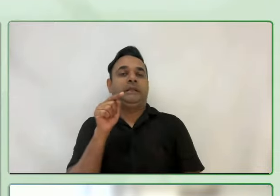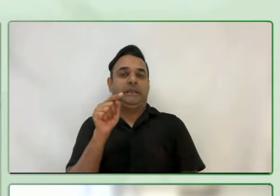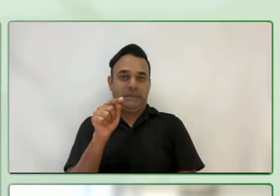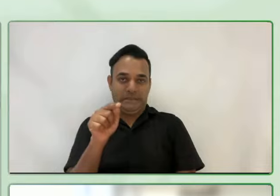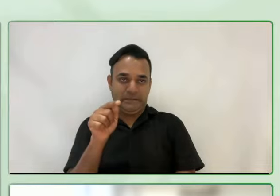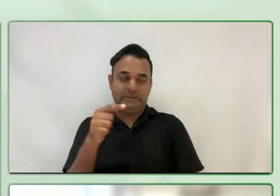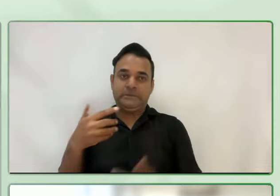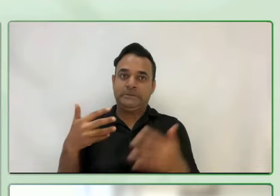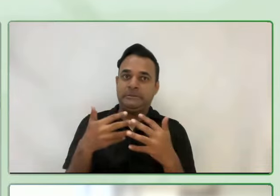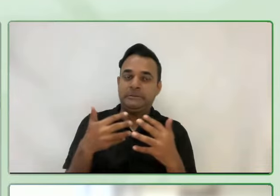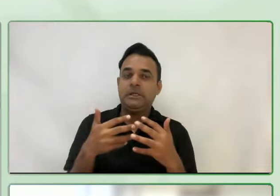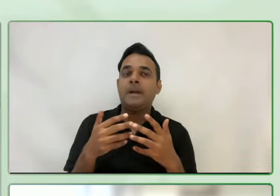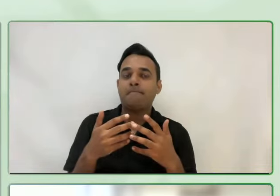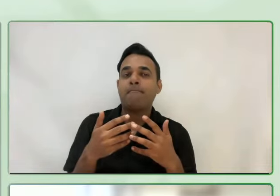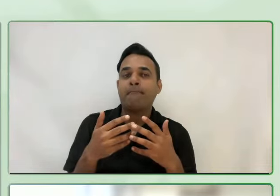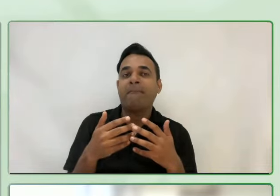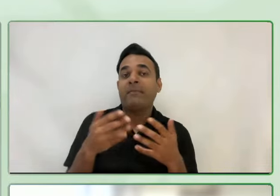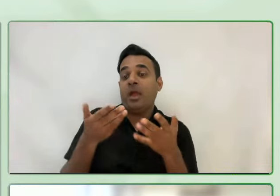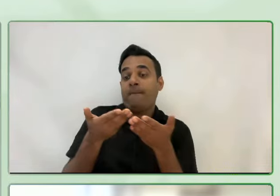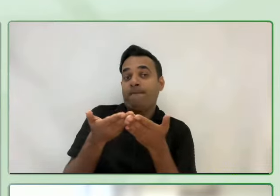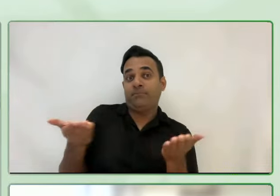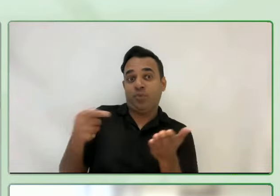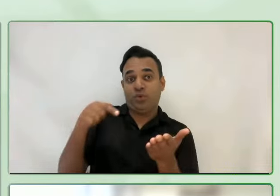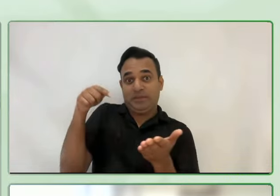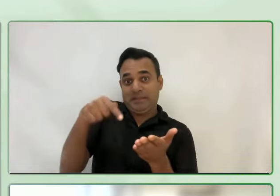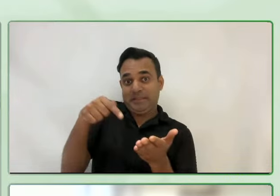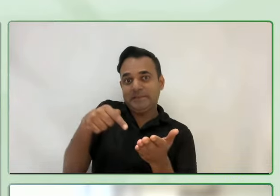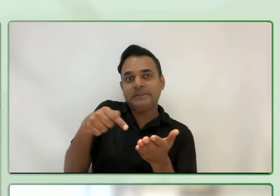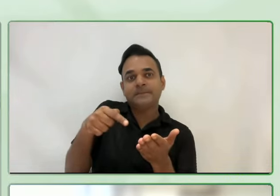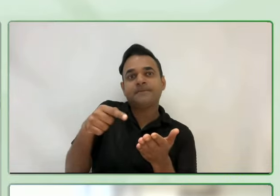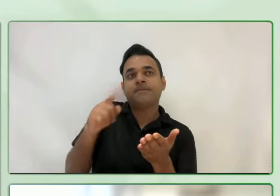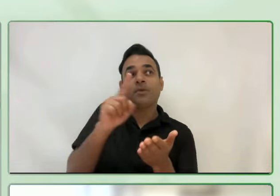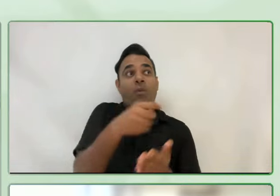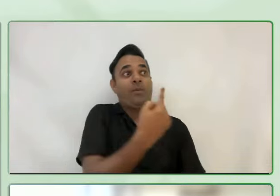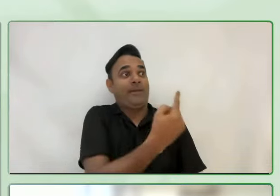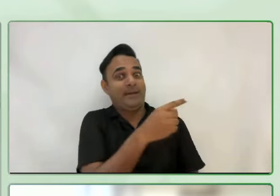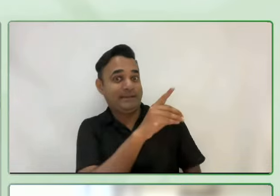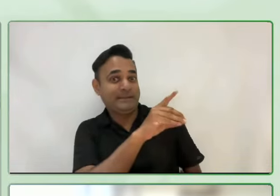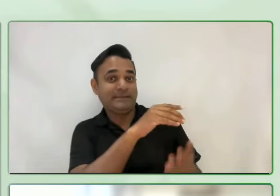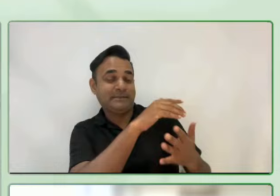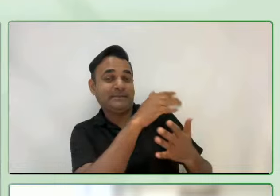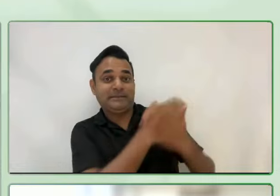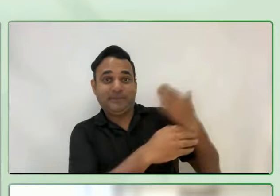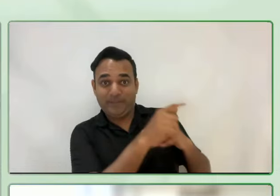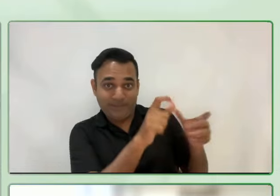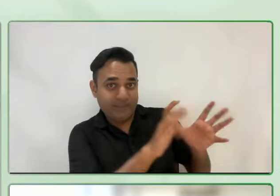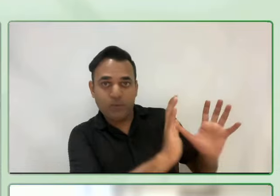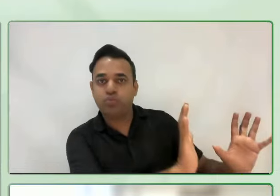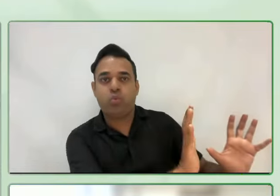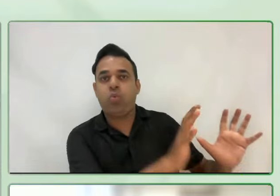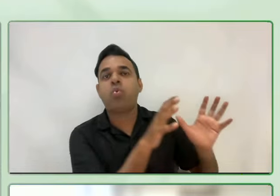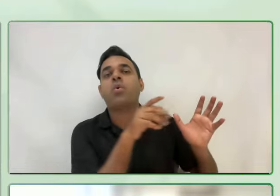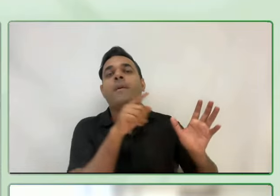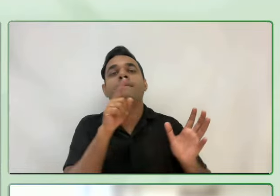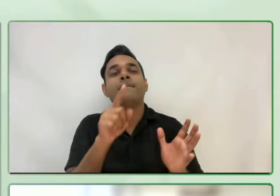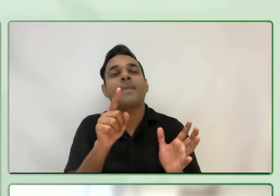importantly, as you quite highlighted, it's much easier to mitigate the impact of disability rather